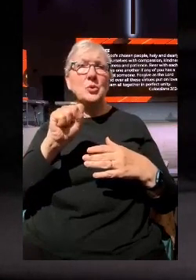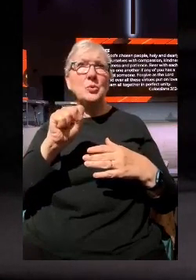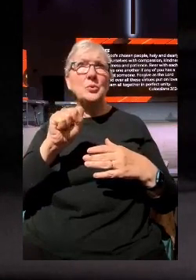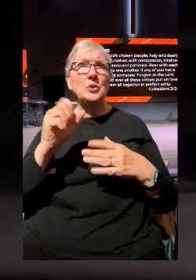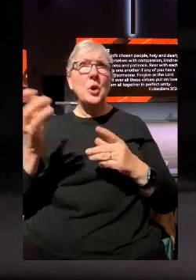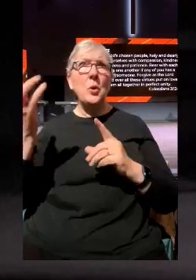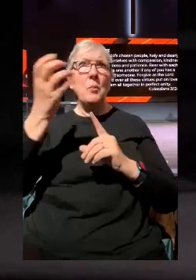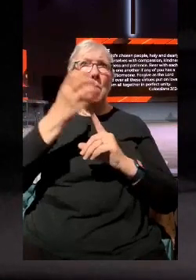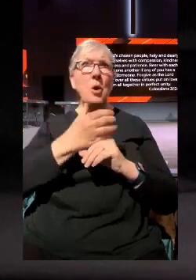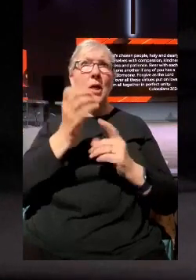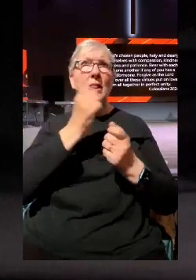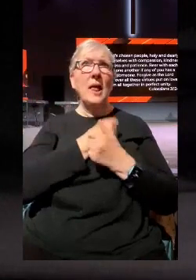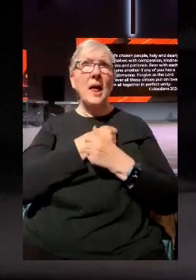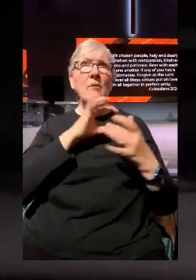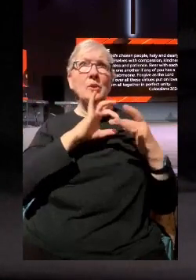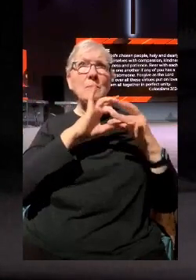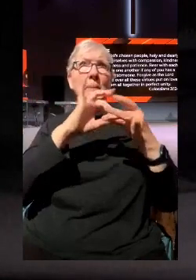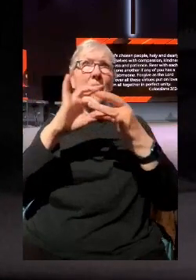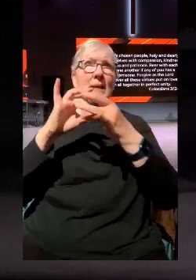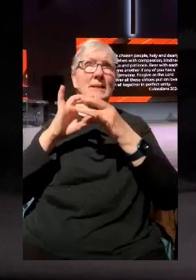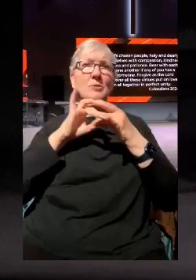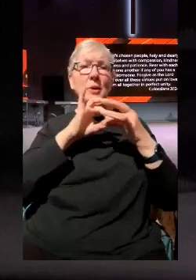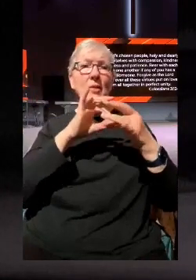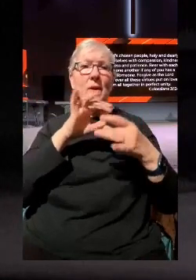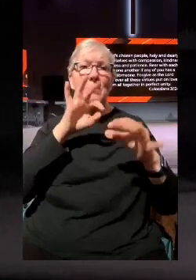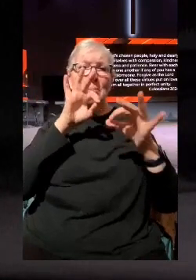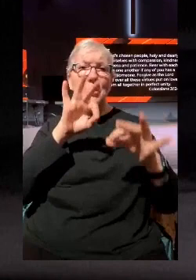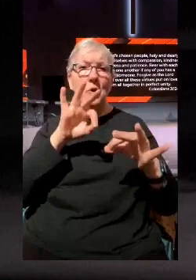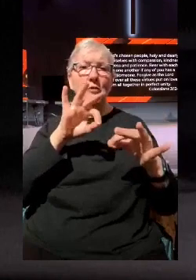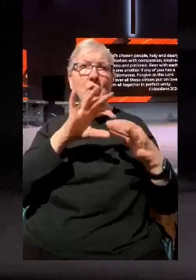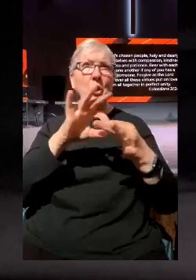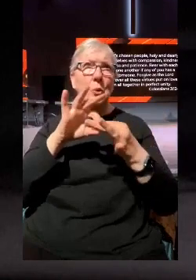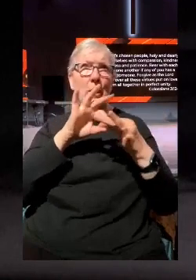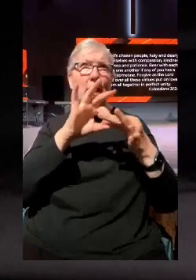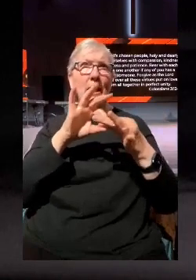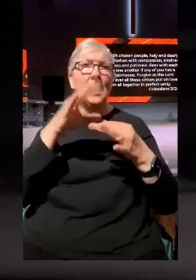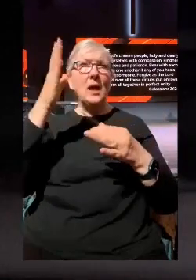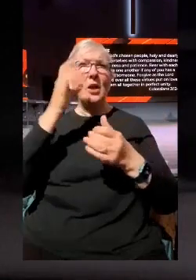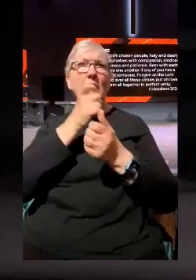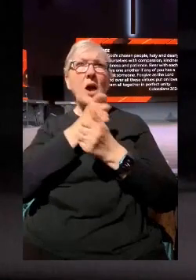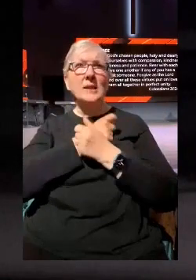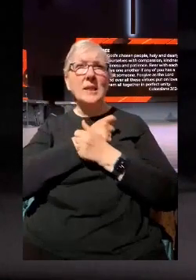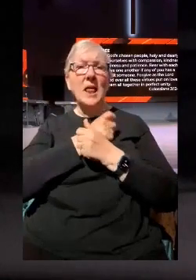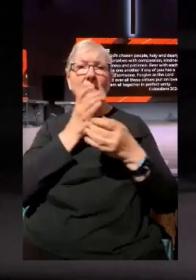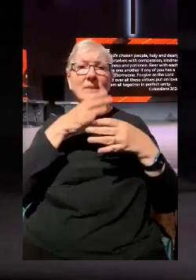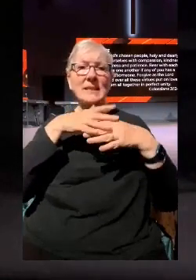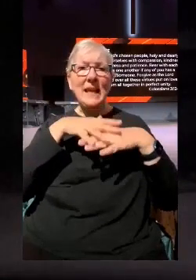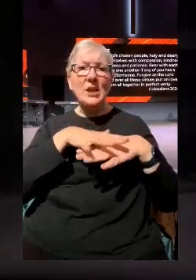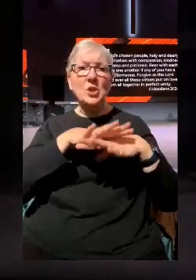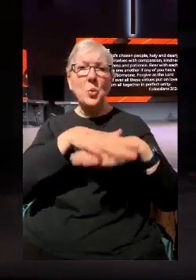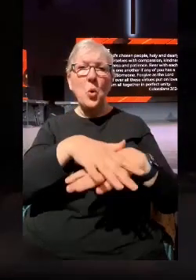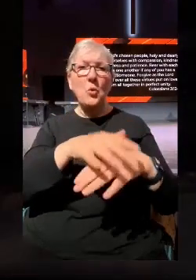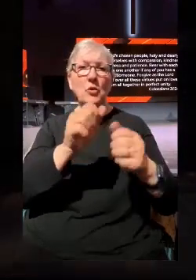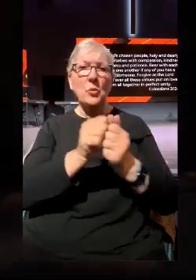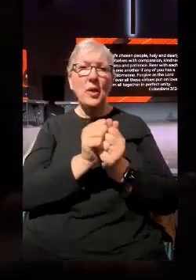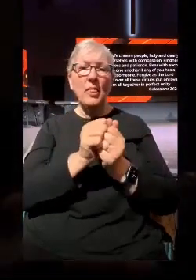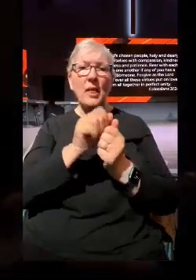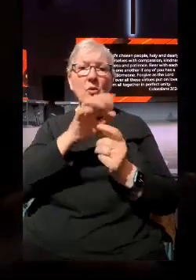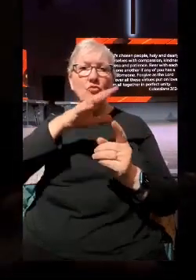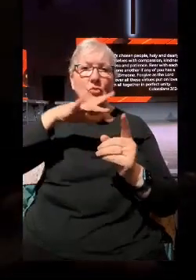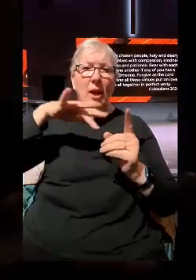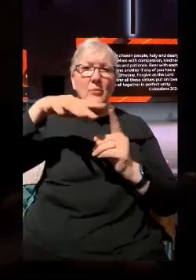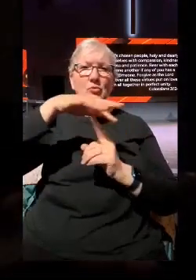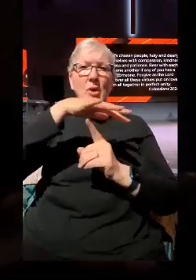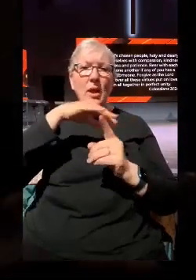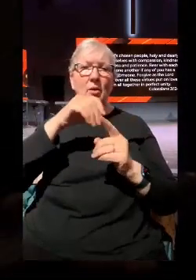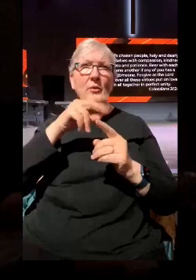unity. God's love is interwoven with and wrapped around so many of these virtues.